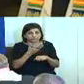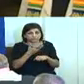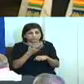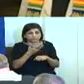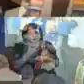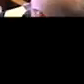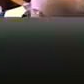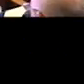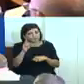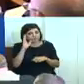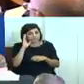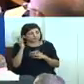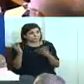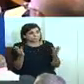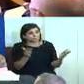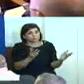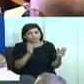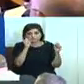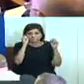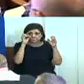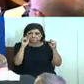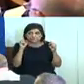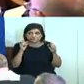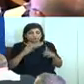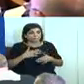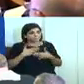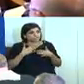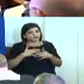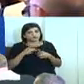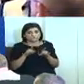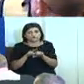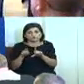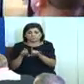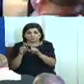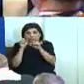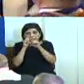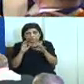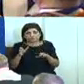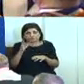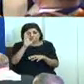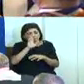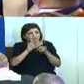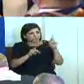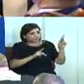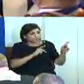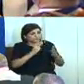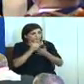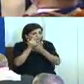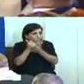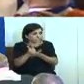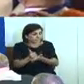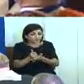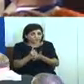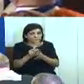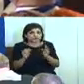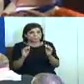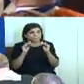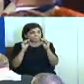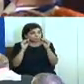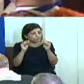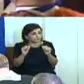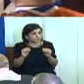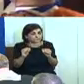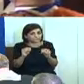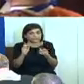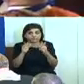for you will bring you incredible joy as you bless God's people and help them move forward. So with all my